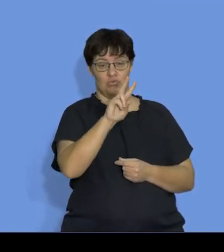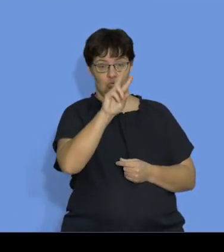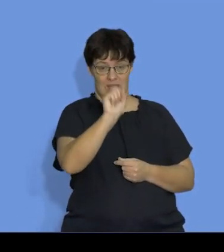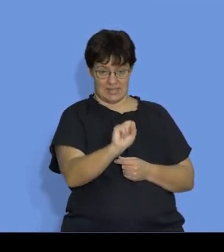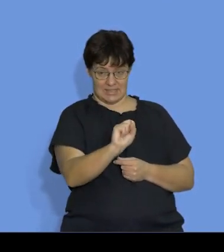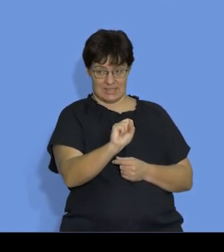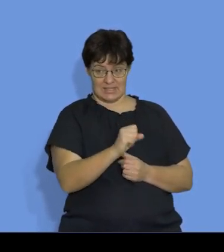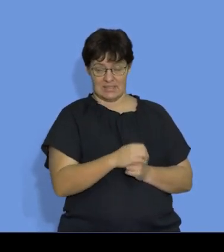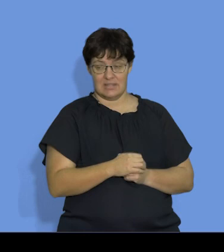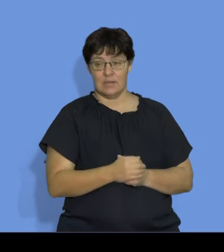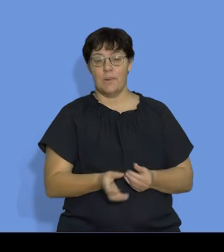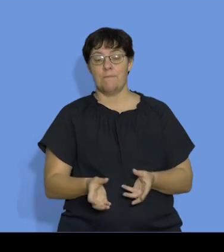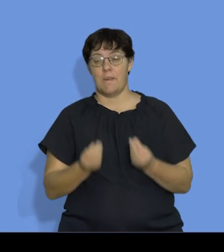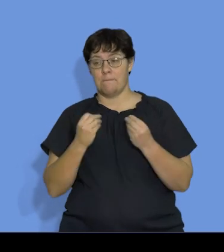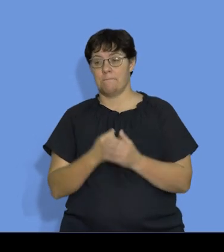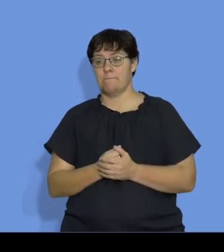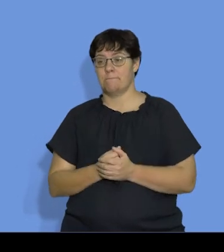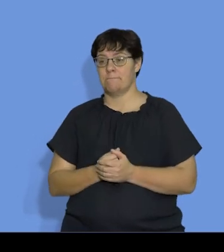us sulfur, okay,